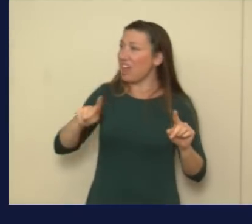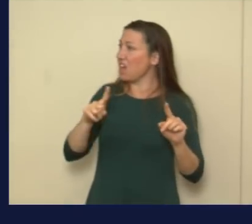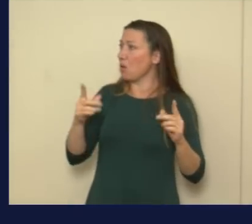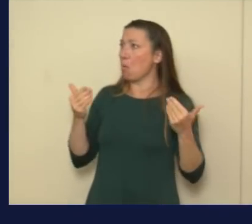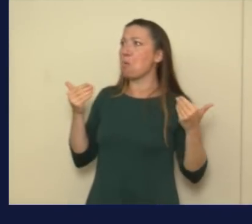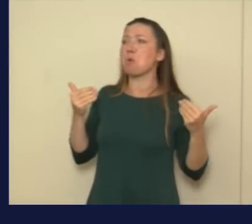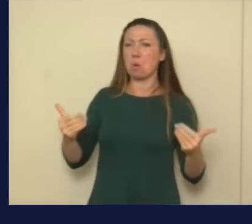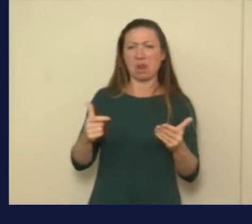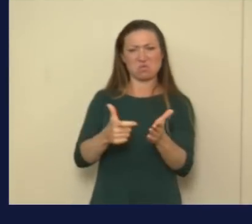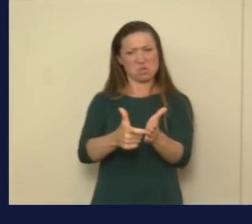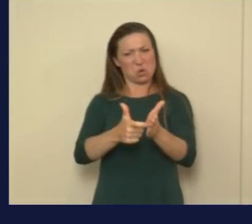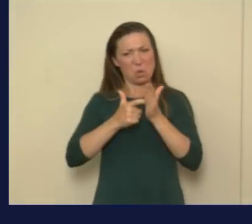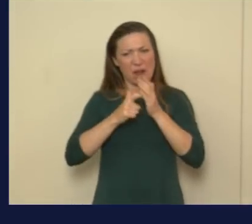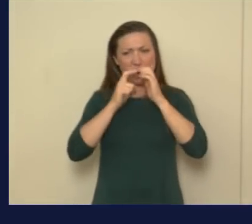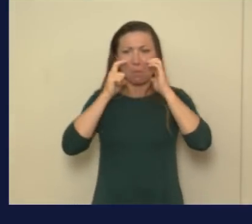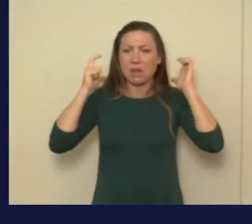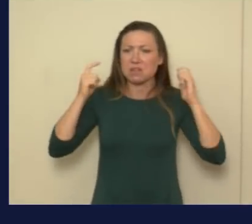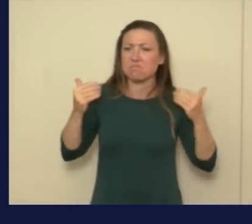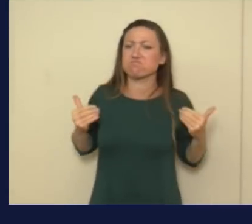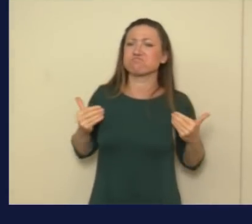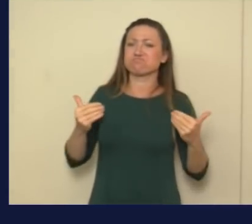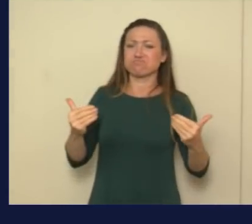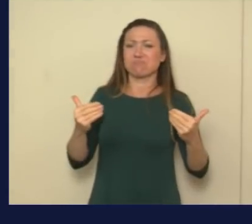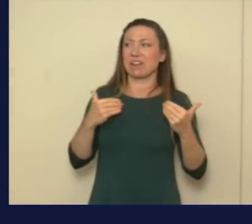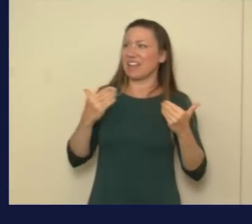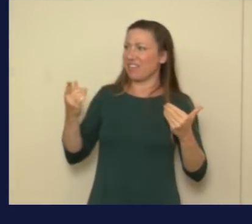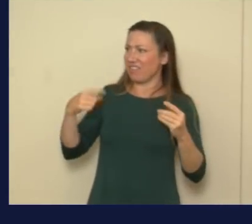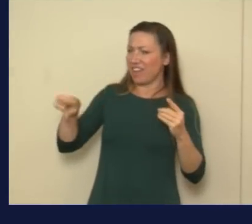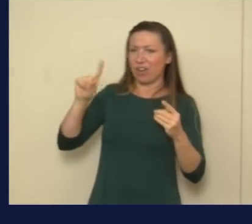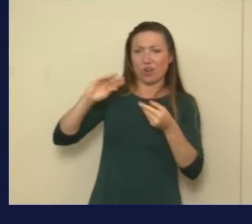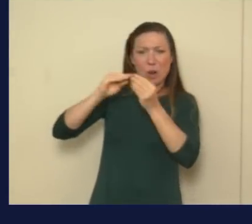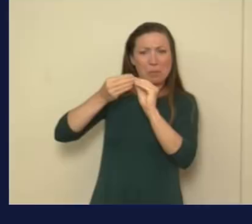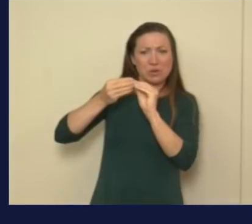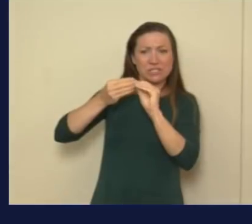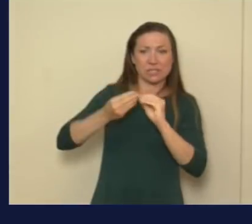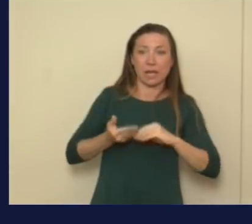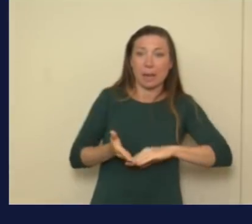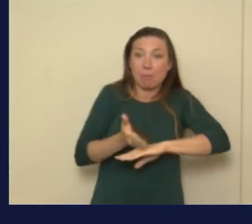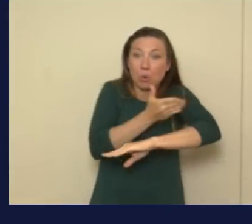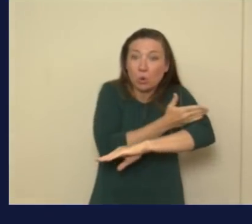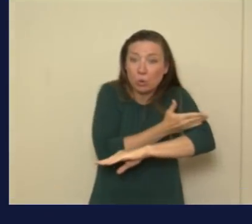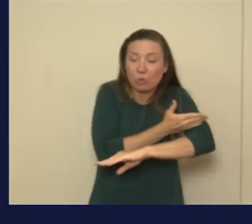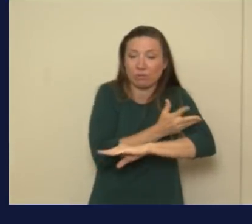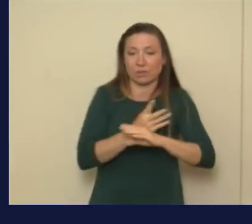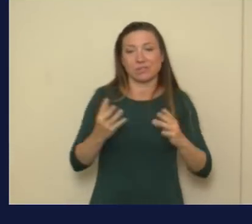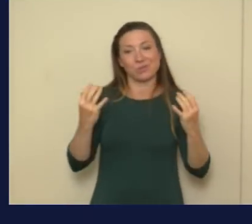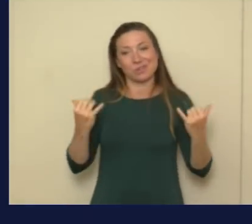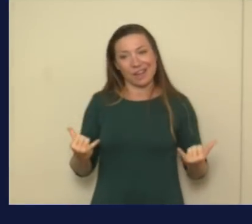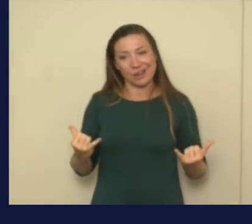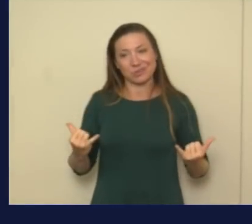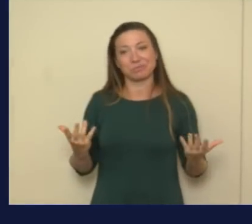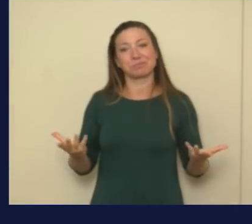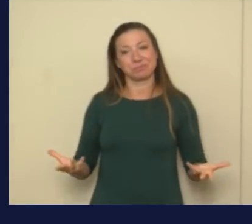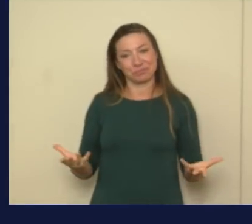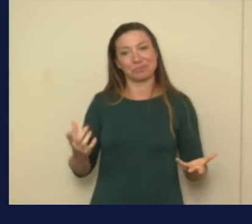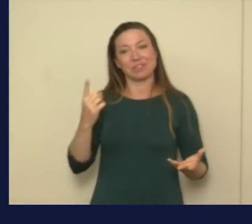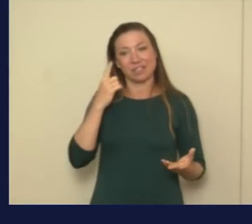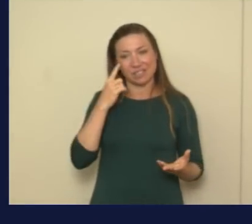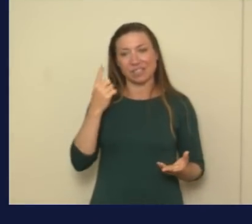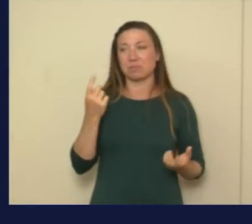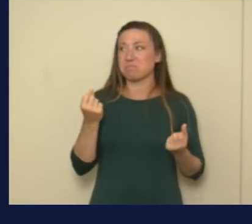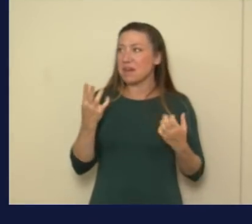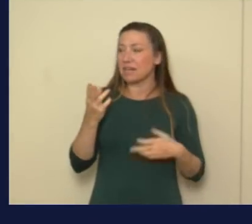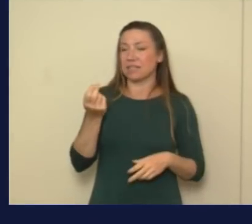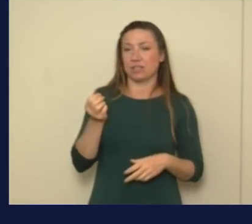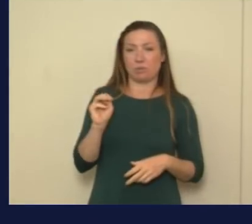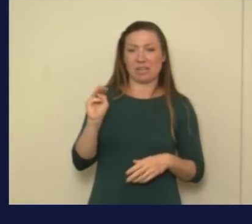and failing to do it as a country. As a result, I think it's weighed heavily on too many New Mexicans who just